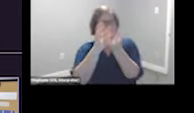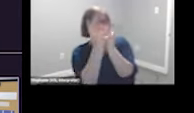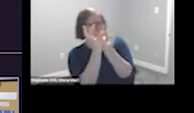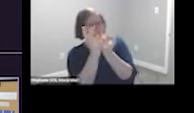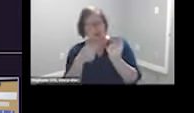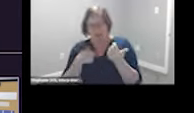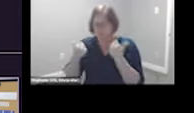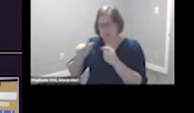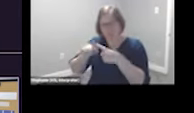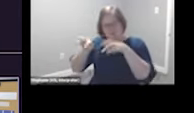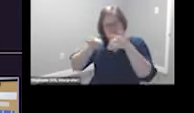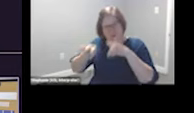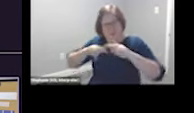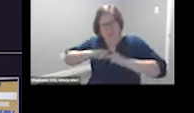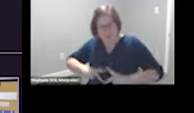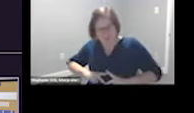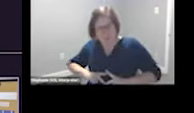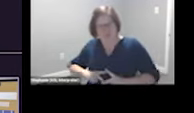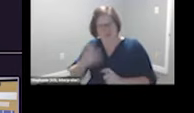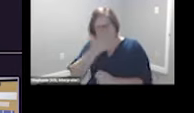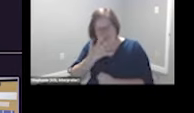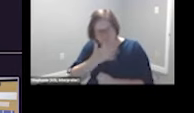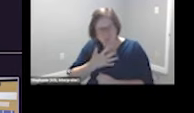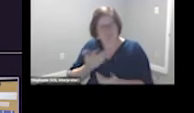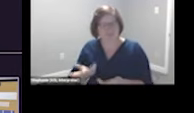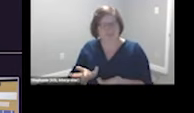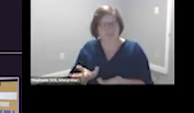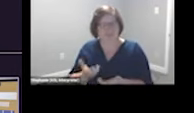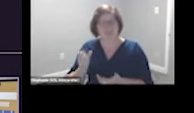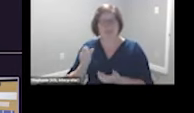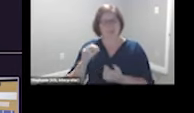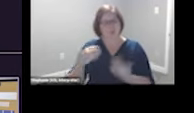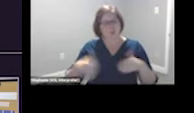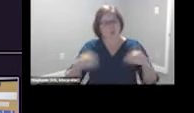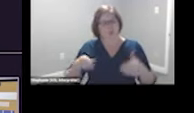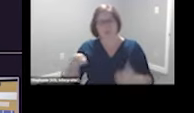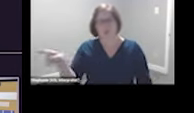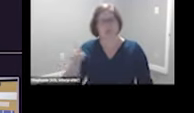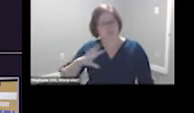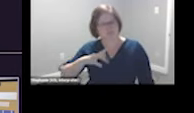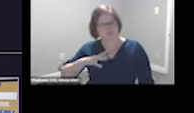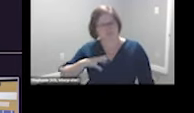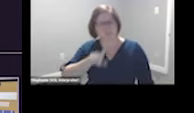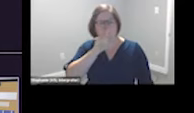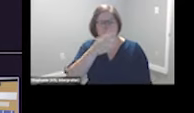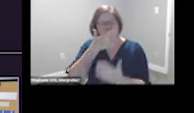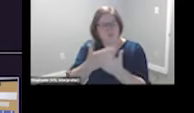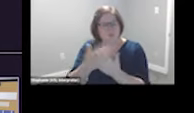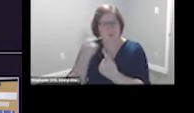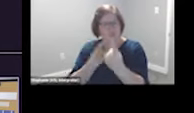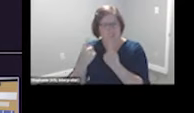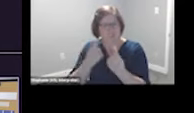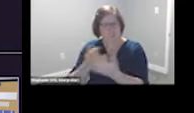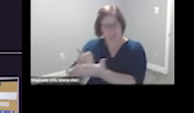actually physically causing that tactile feature in that galaxy image? So they ask some really good questions. They help us work out the kinds of things we needed to explain to